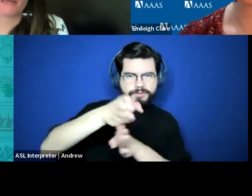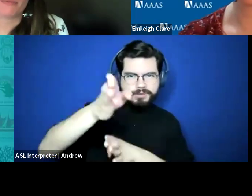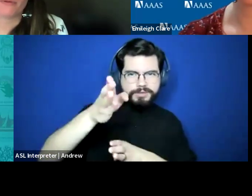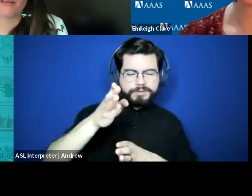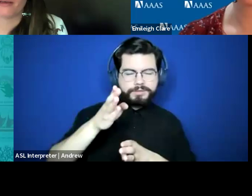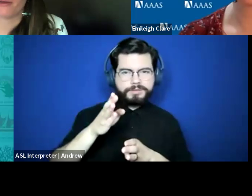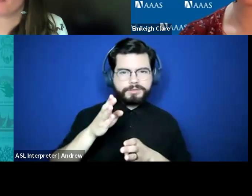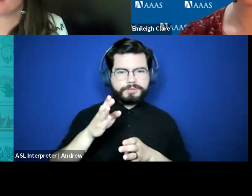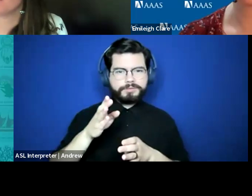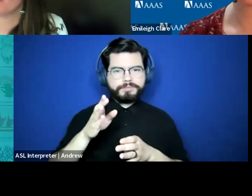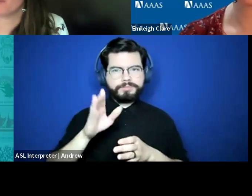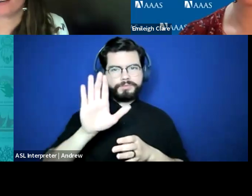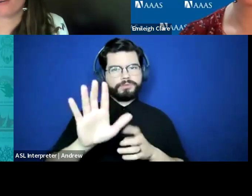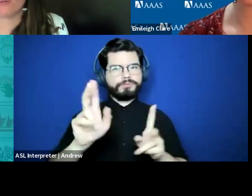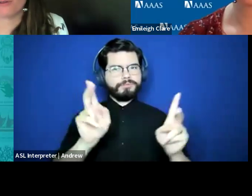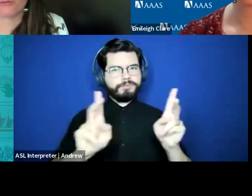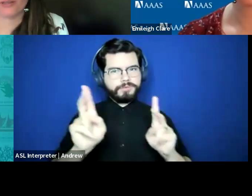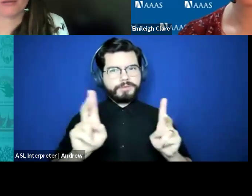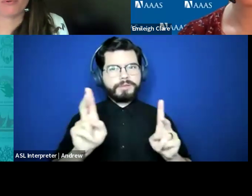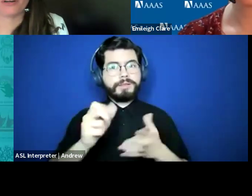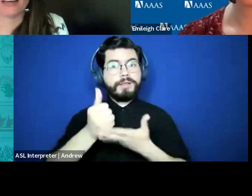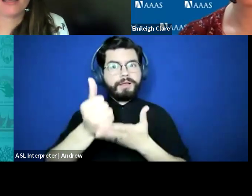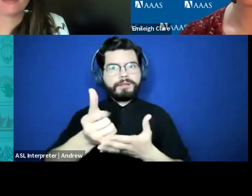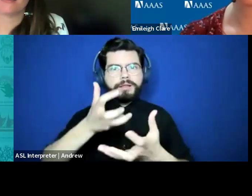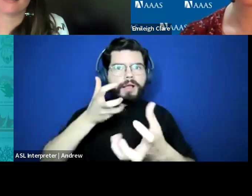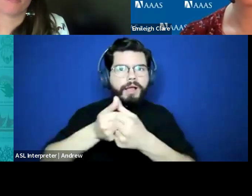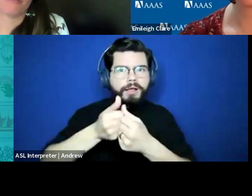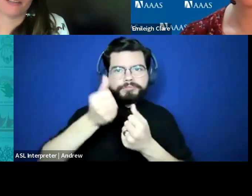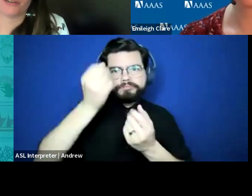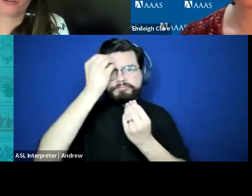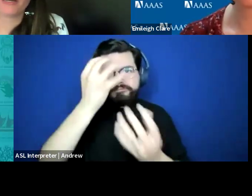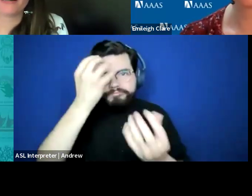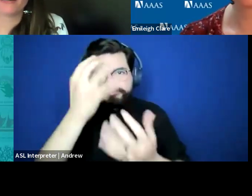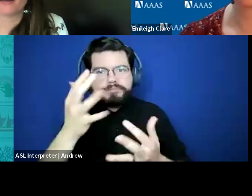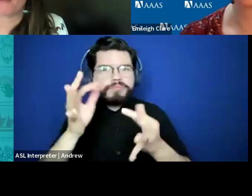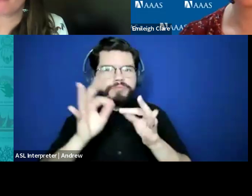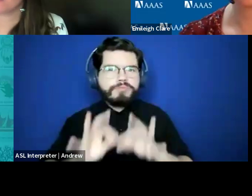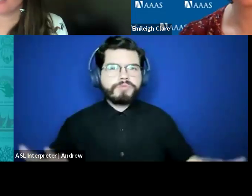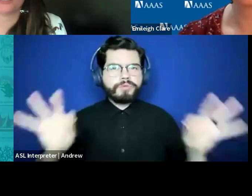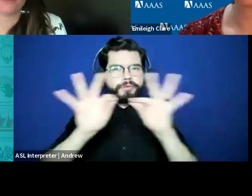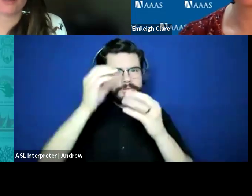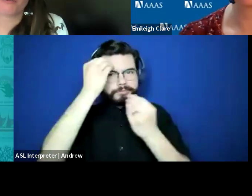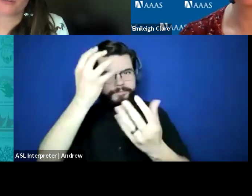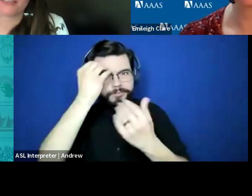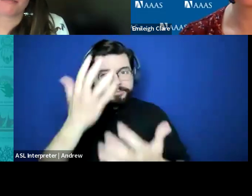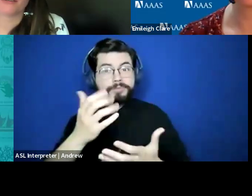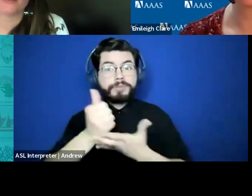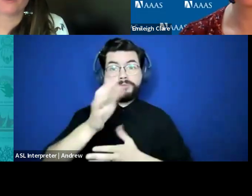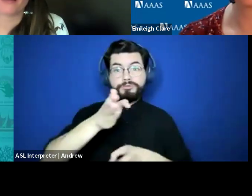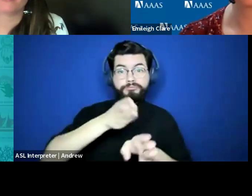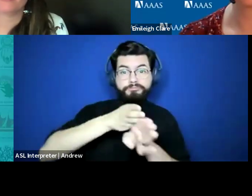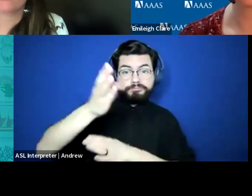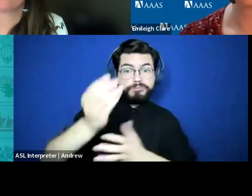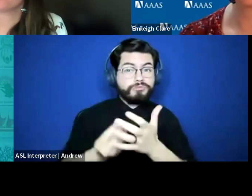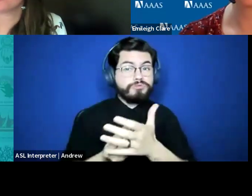your people to keep you updated on all of those really important things to help advance your career, make connections with other folks in the field